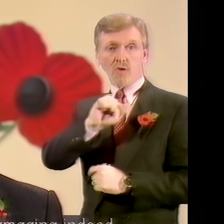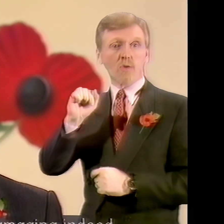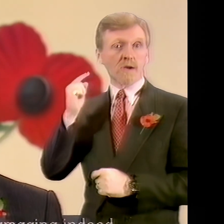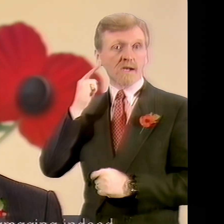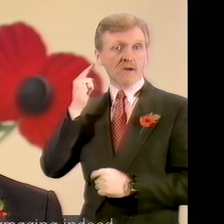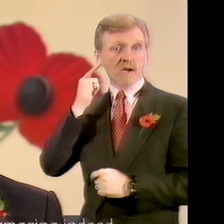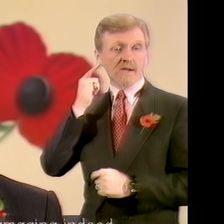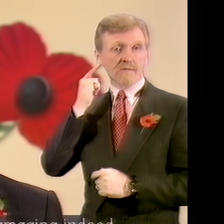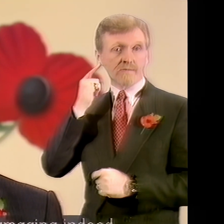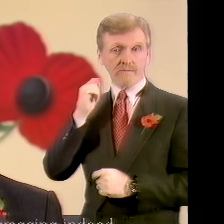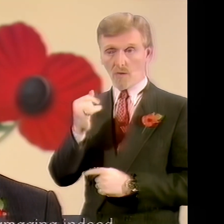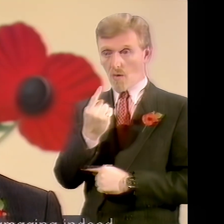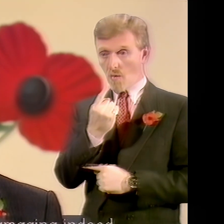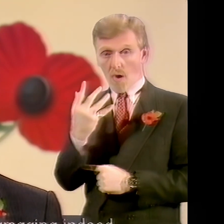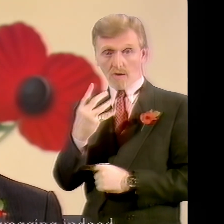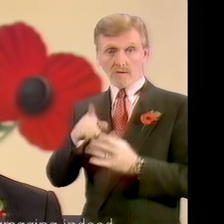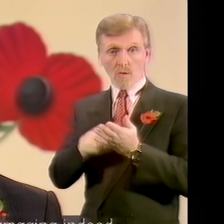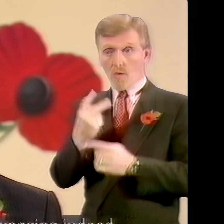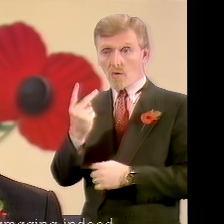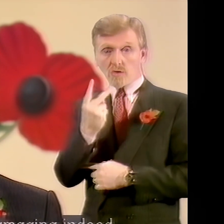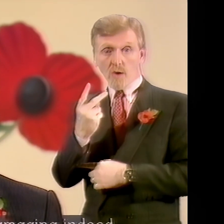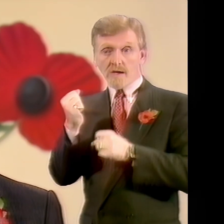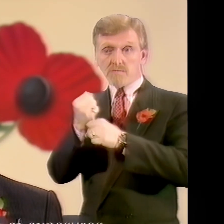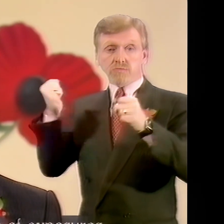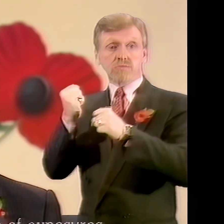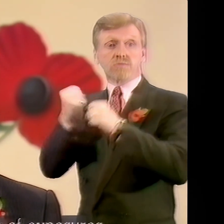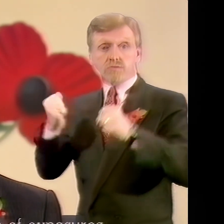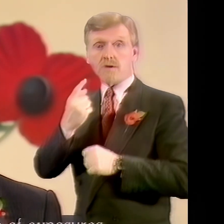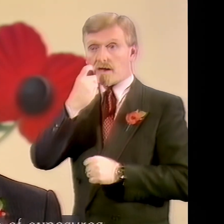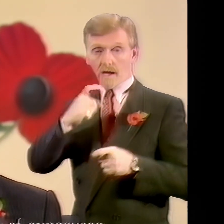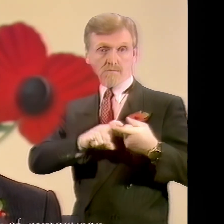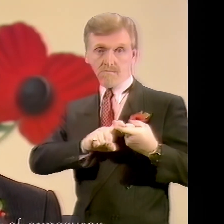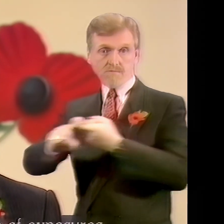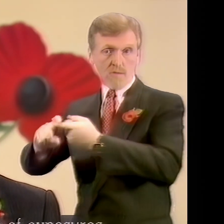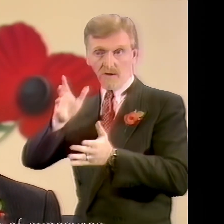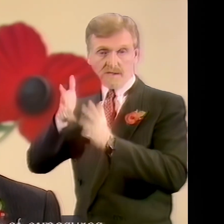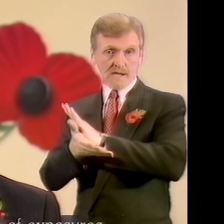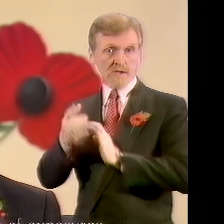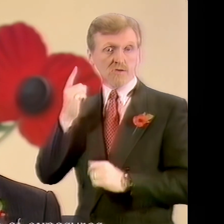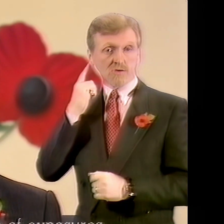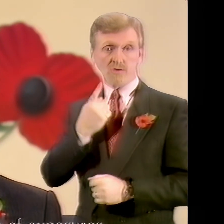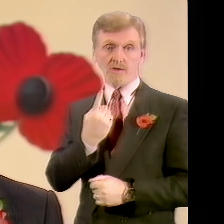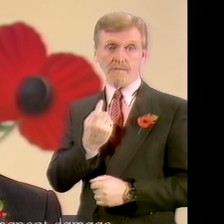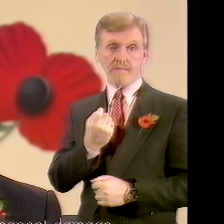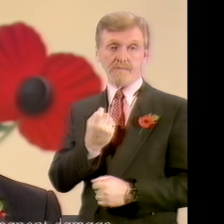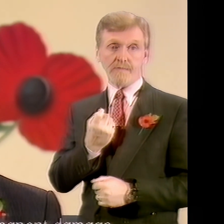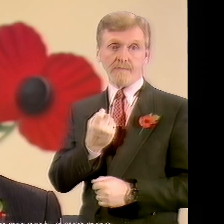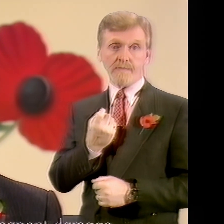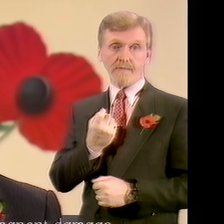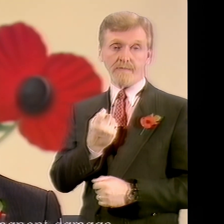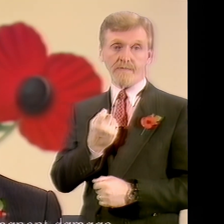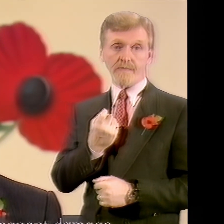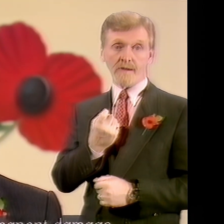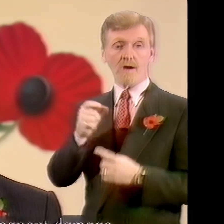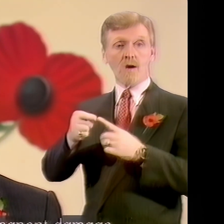very damaging indeed to human hearing. And even a couple of exposures, just one or two, can cause